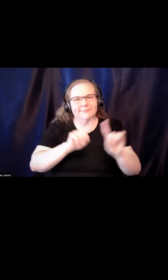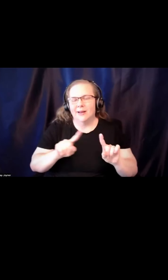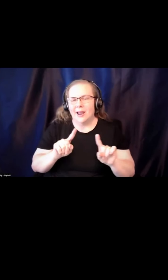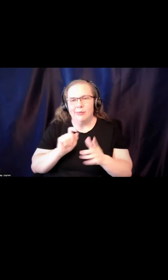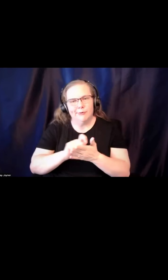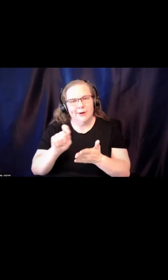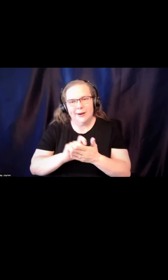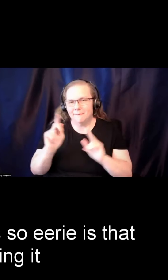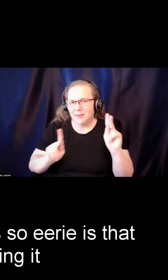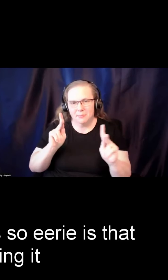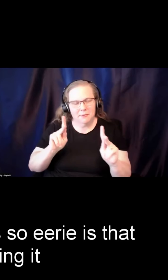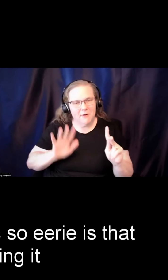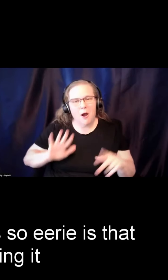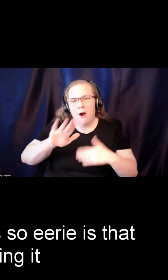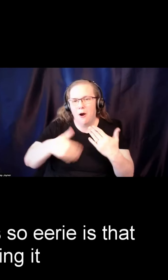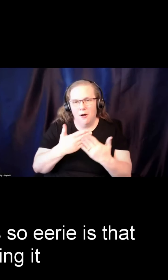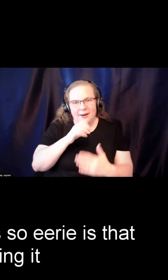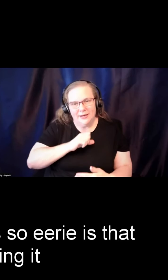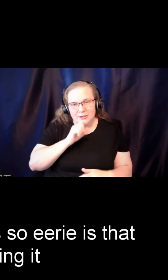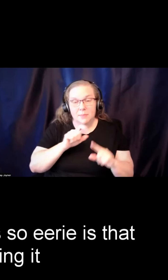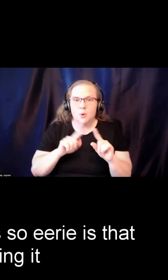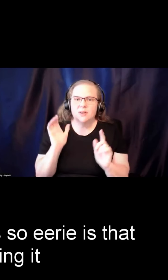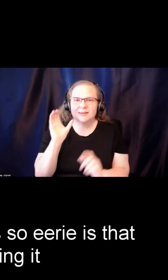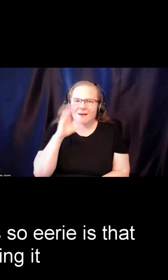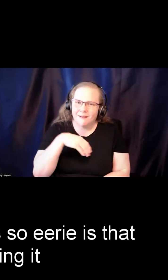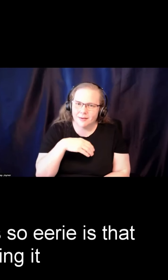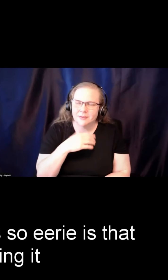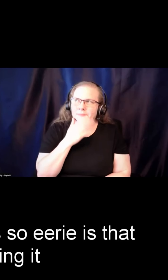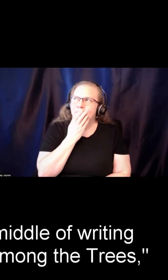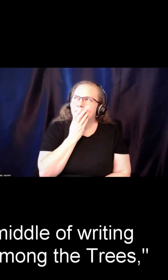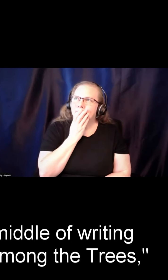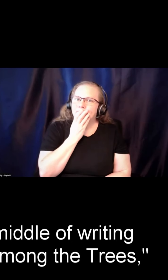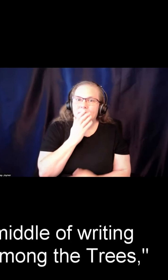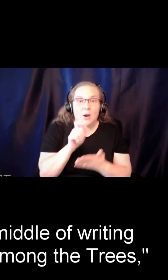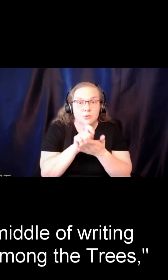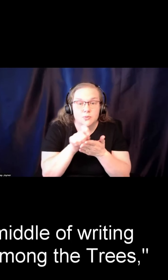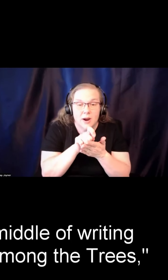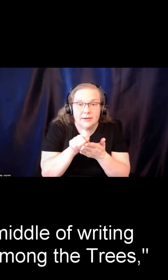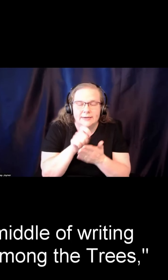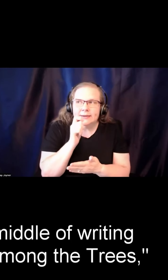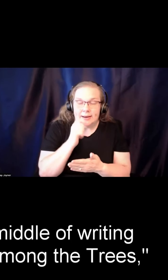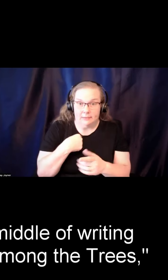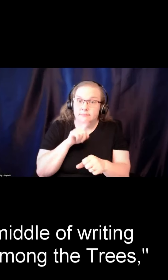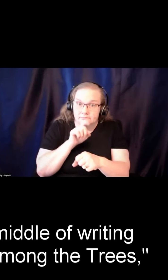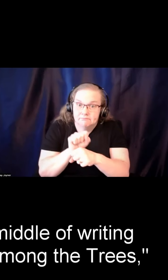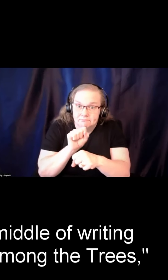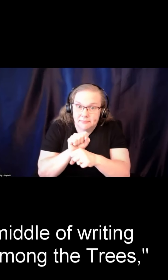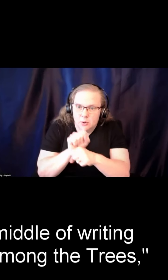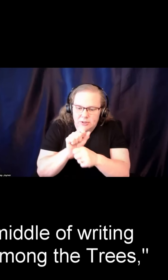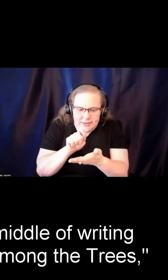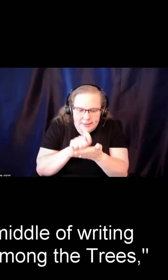But what was so eerie is that I was writing it, and I was indeed in the middle of writing